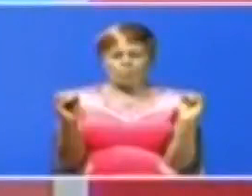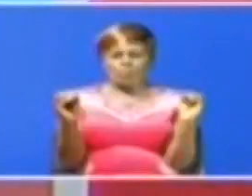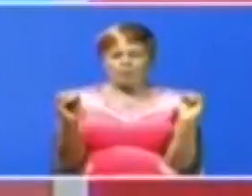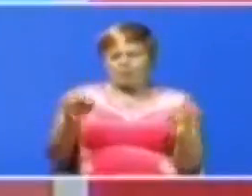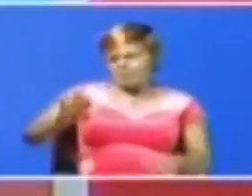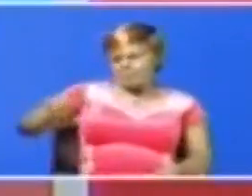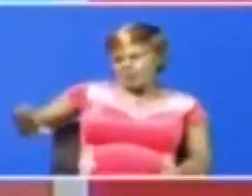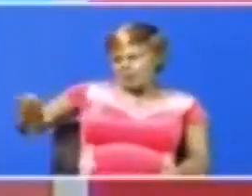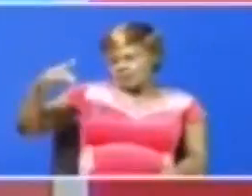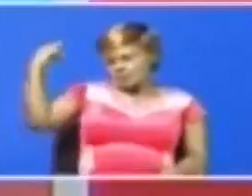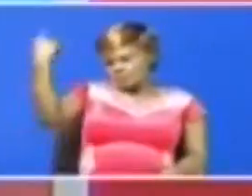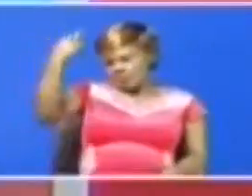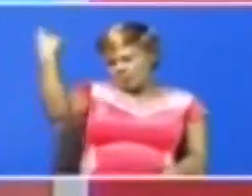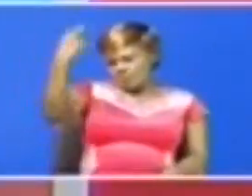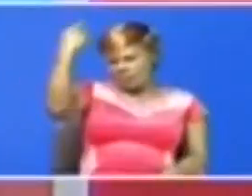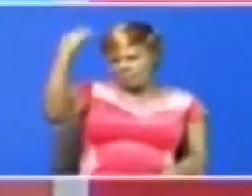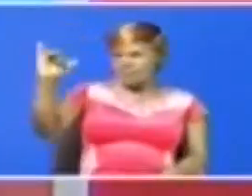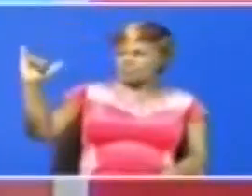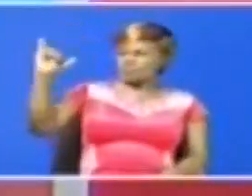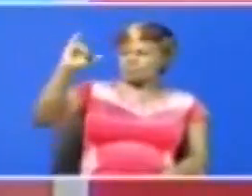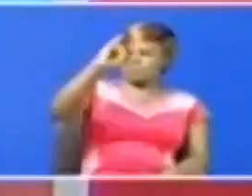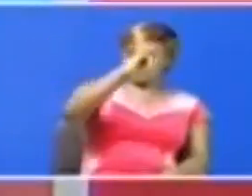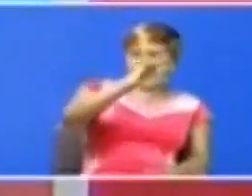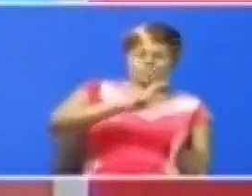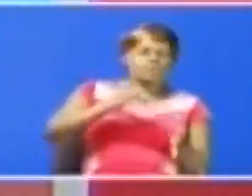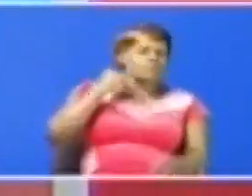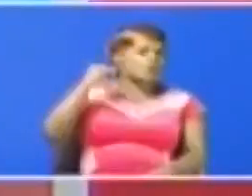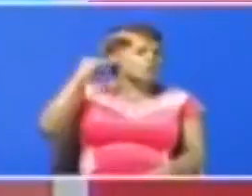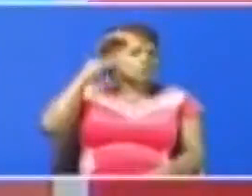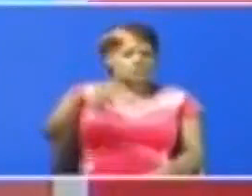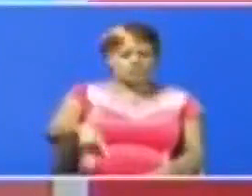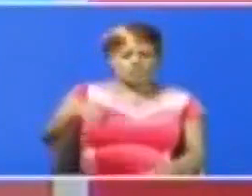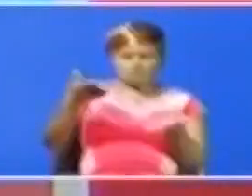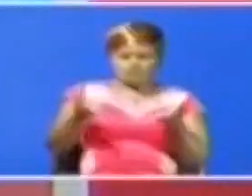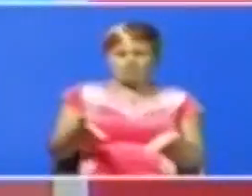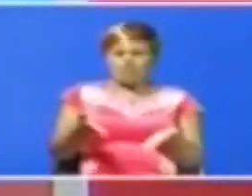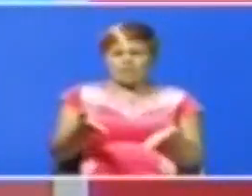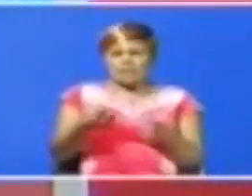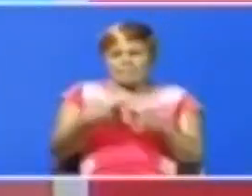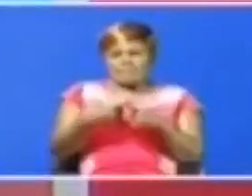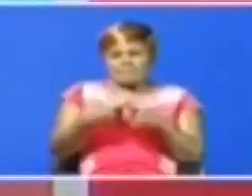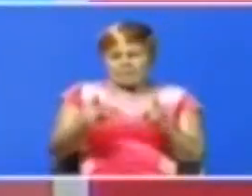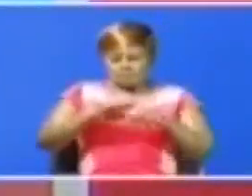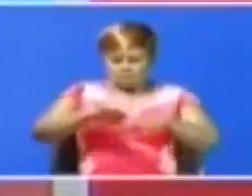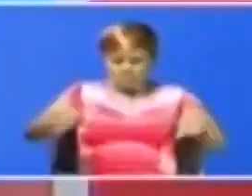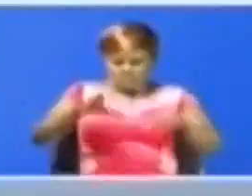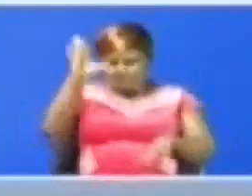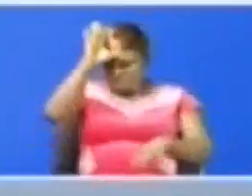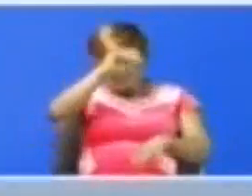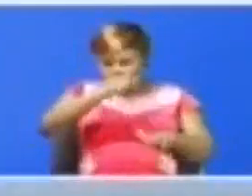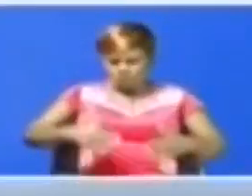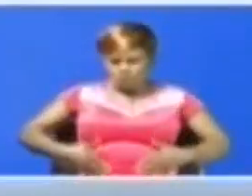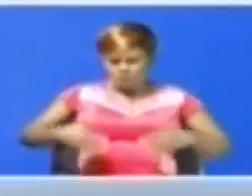Mabaki ya helikopta ambayo ilianguka na kuzama ndani ya ziwa Nakuru yametolewa alasiri ya leo. Hata hivyo wapiga mbizi walikosa maiti za